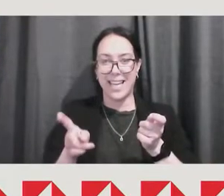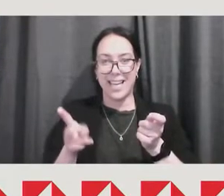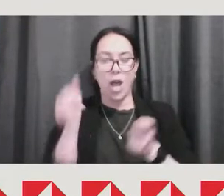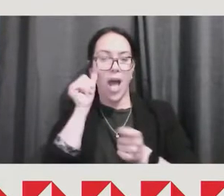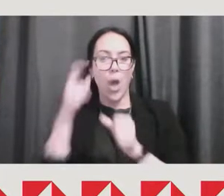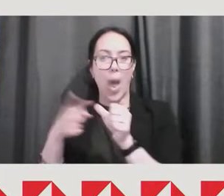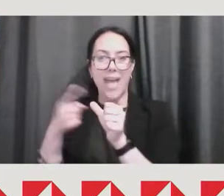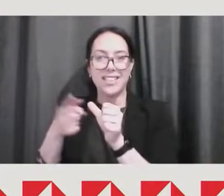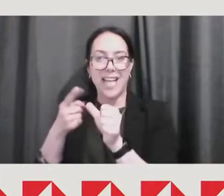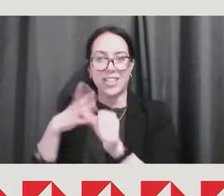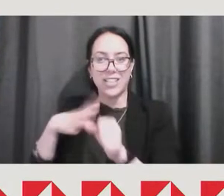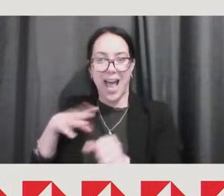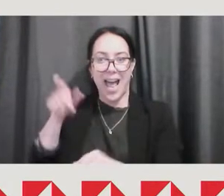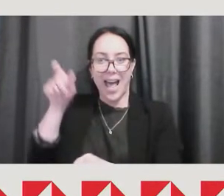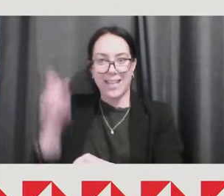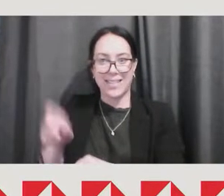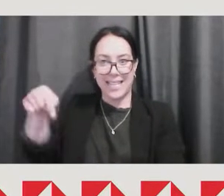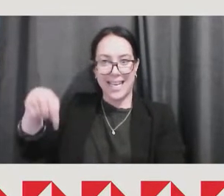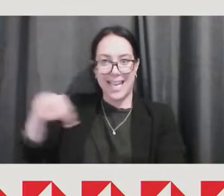to have a chat with her